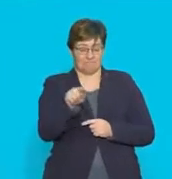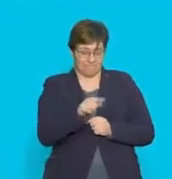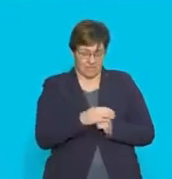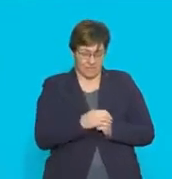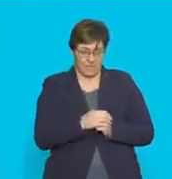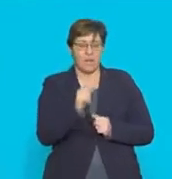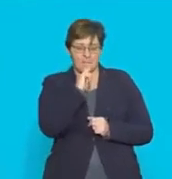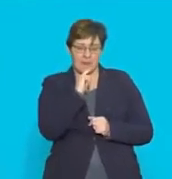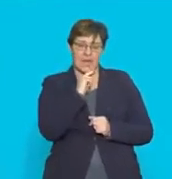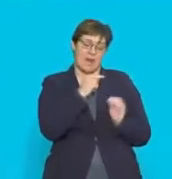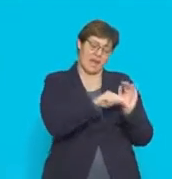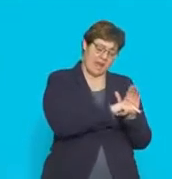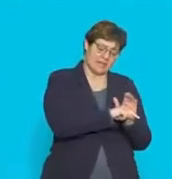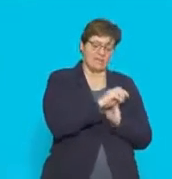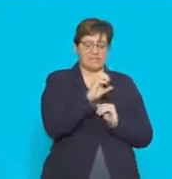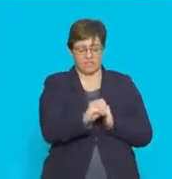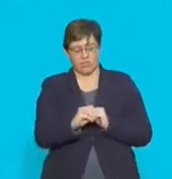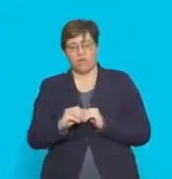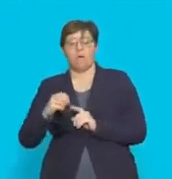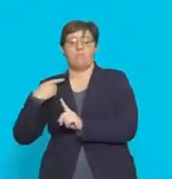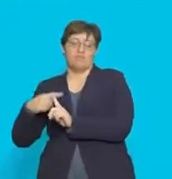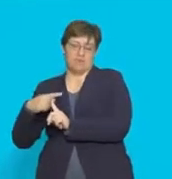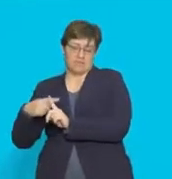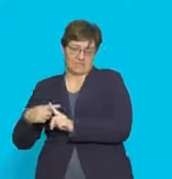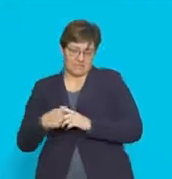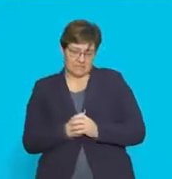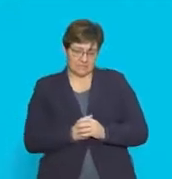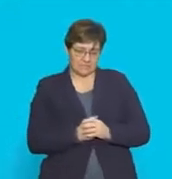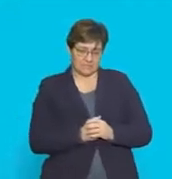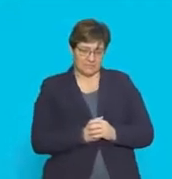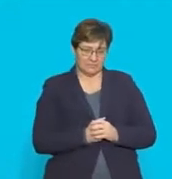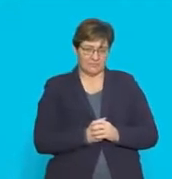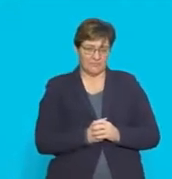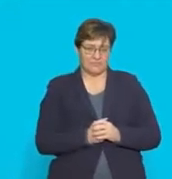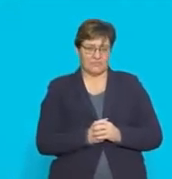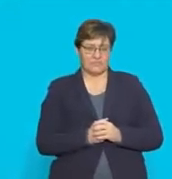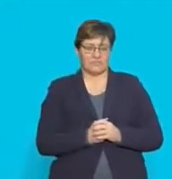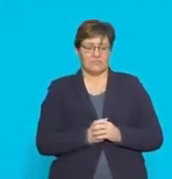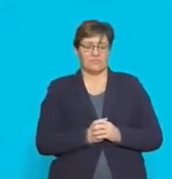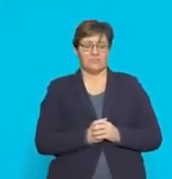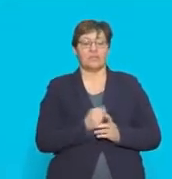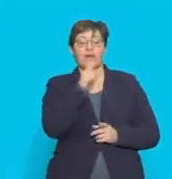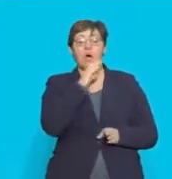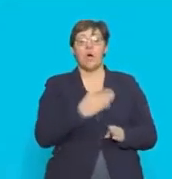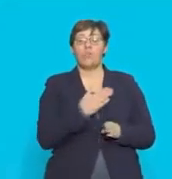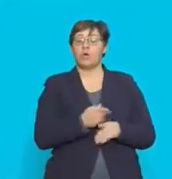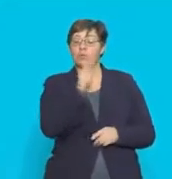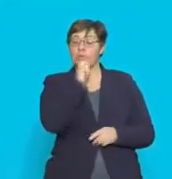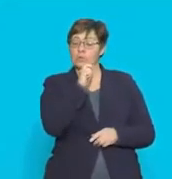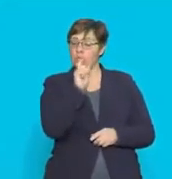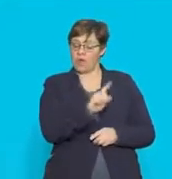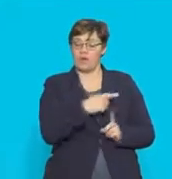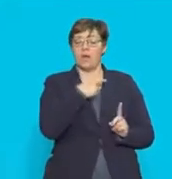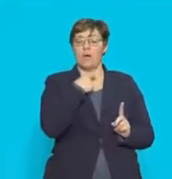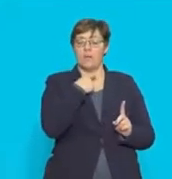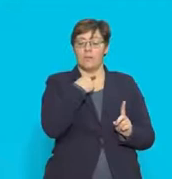and positive and non-positive or negative numbers. And then the operations that we use are only